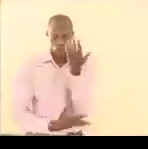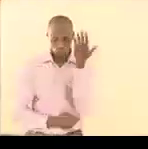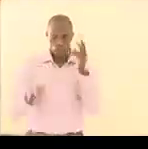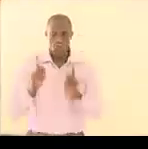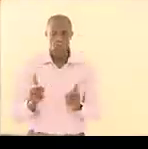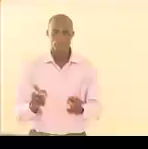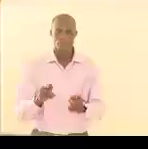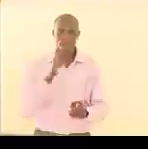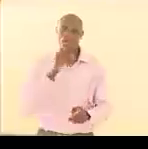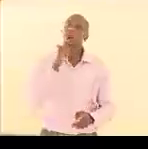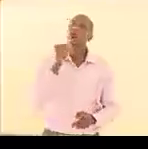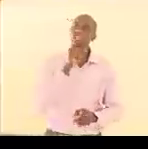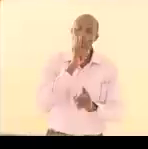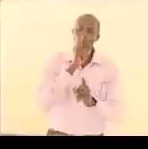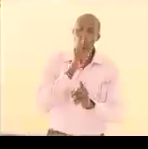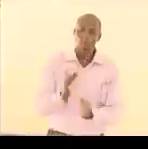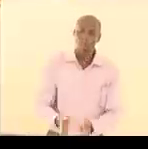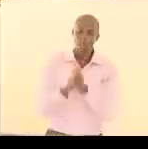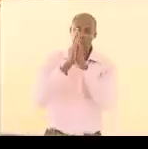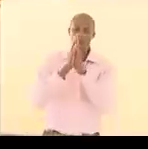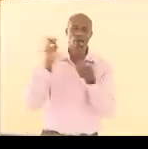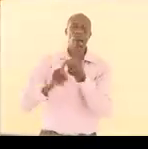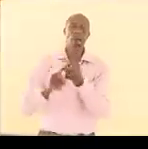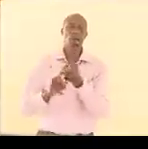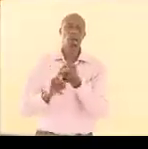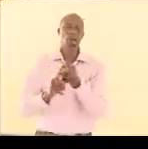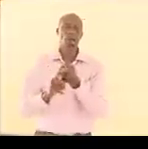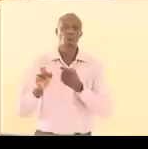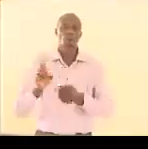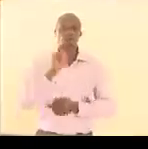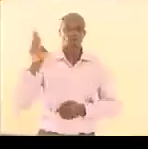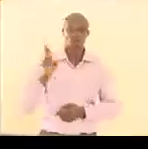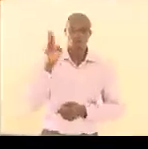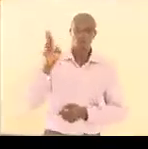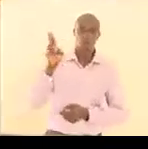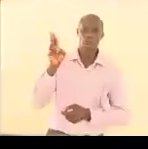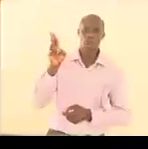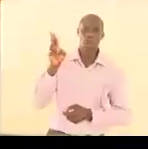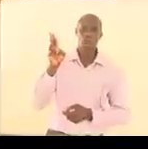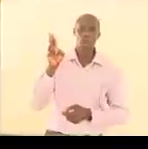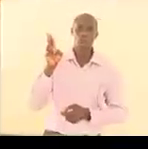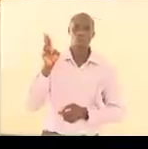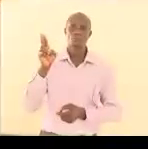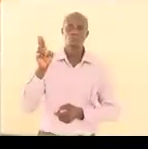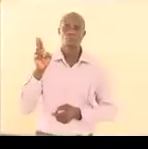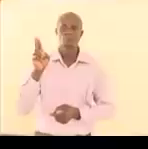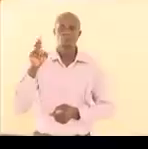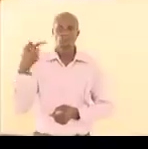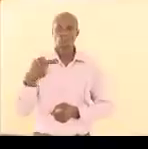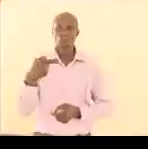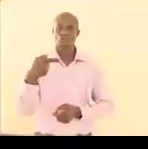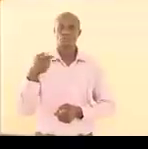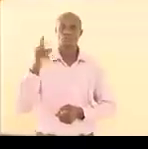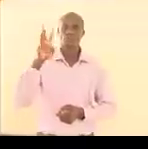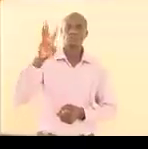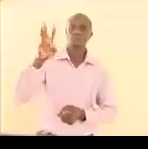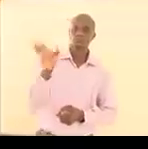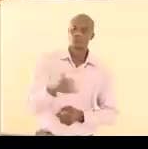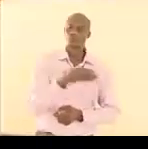The poor people are not asking to use a G